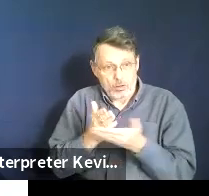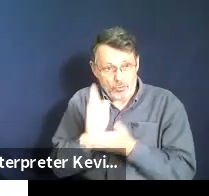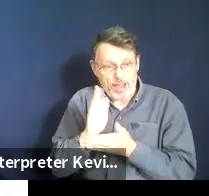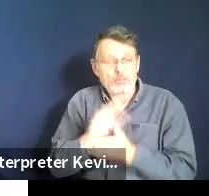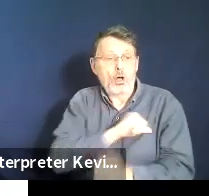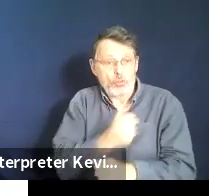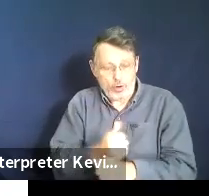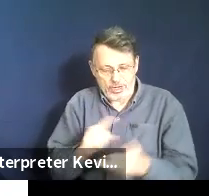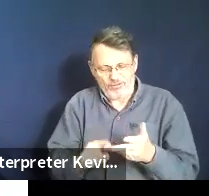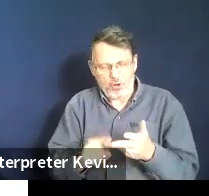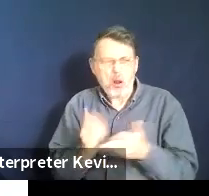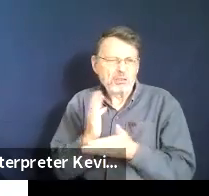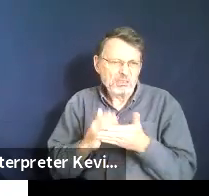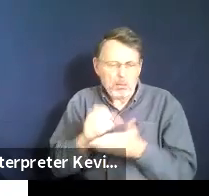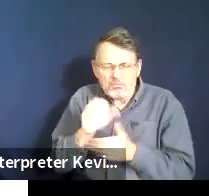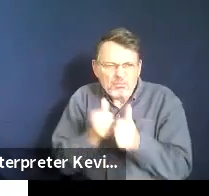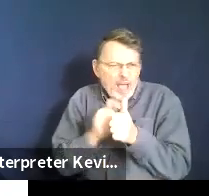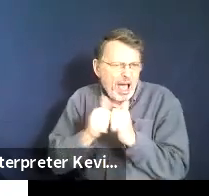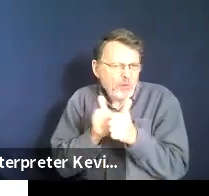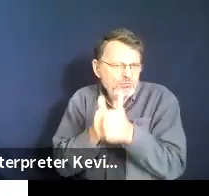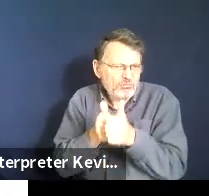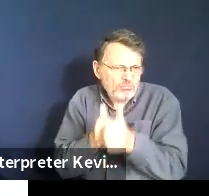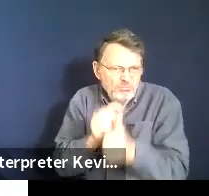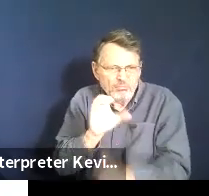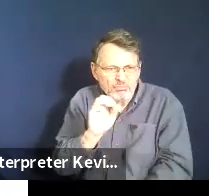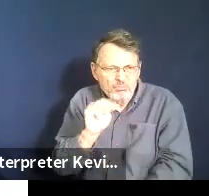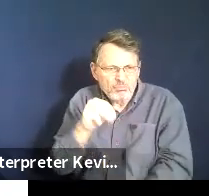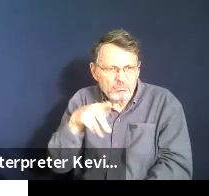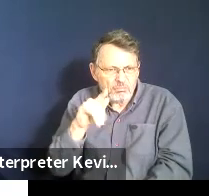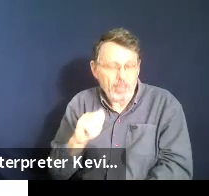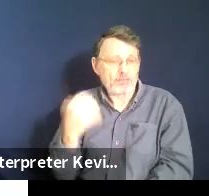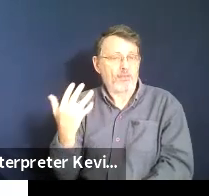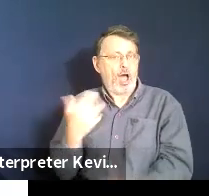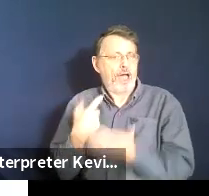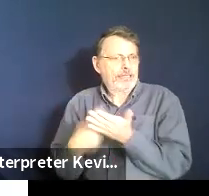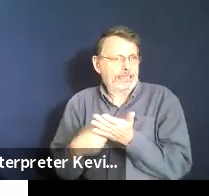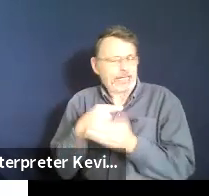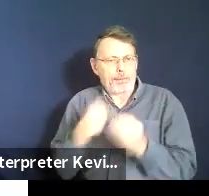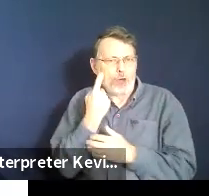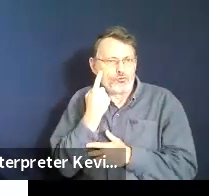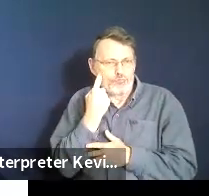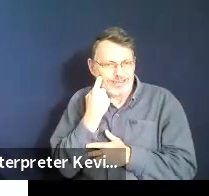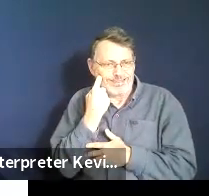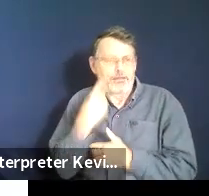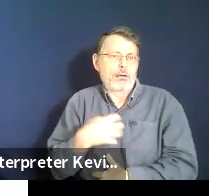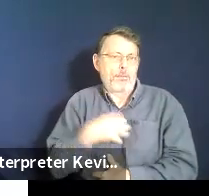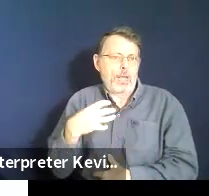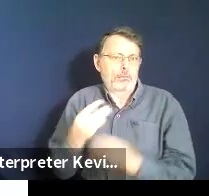some compliance basics, and 5, a discussion of recent complaint resolutions.